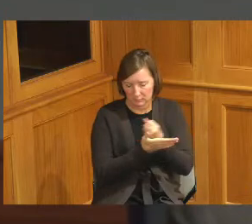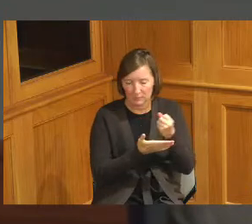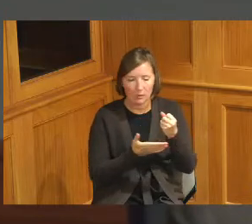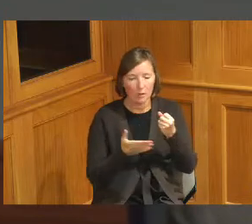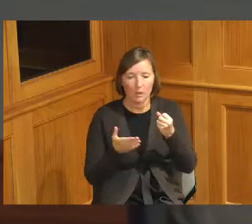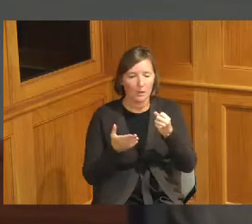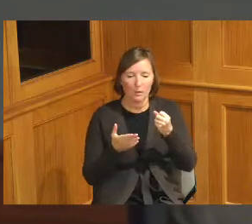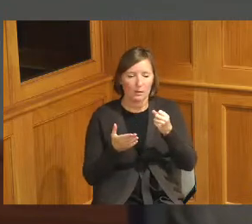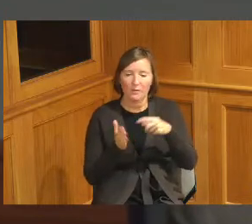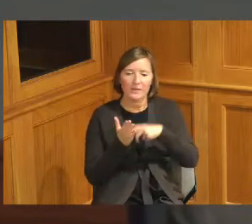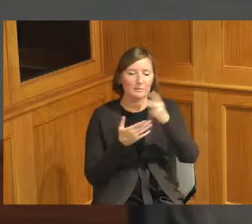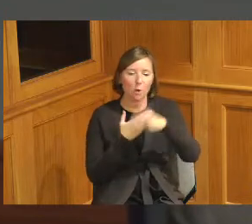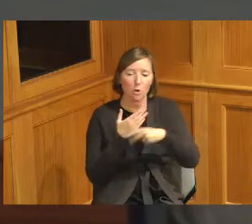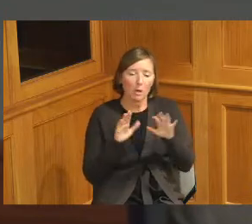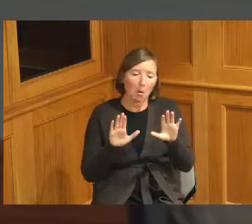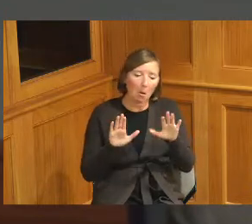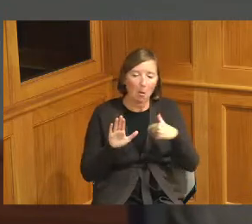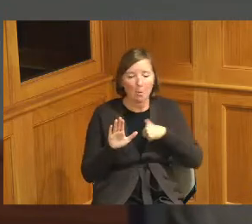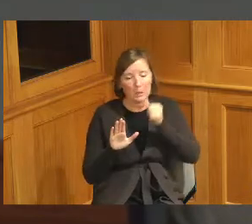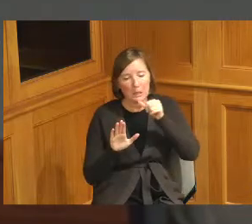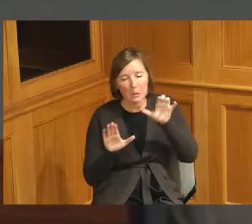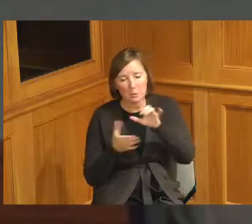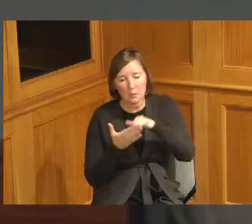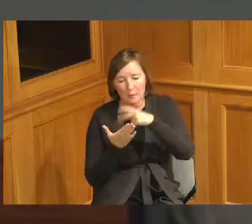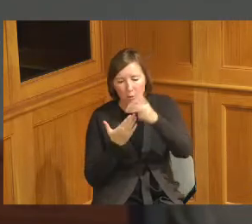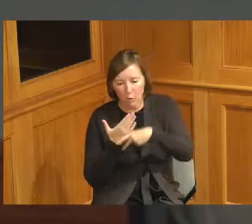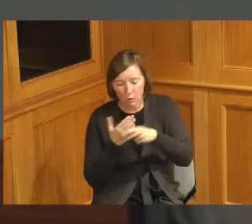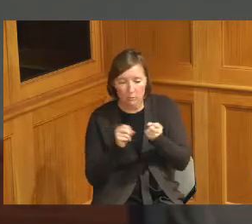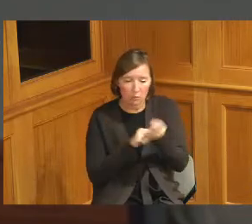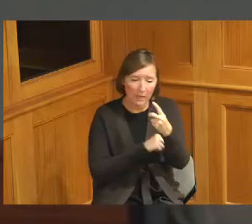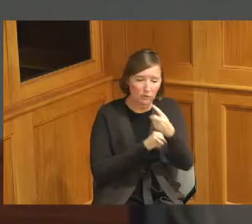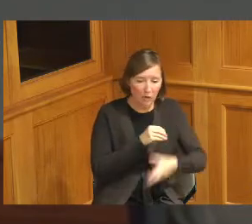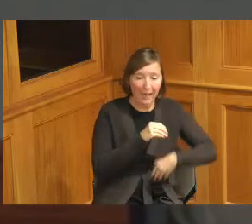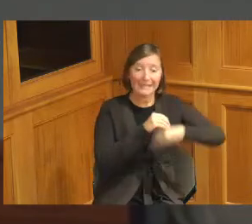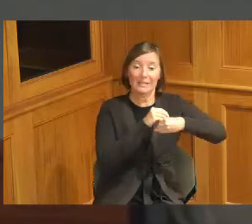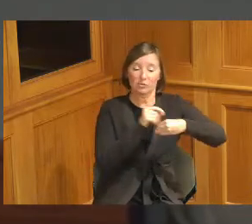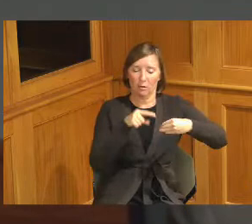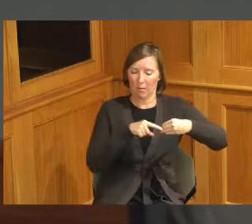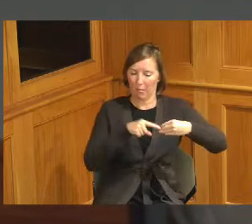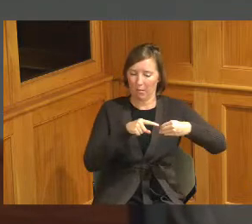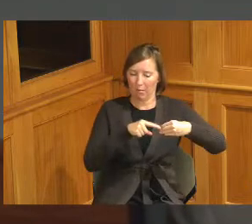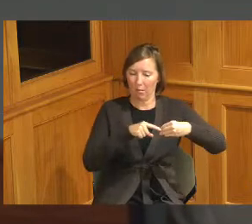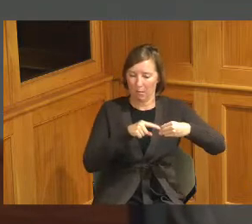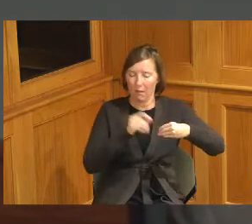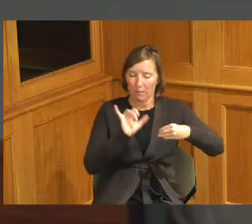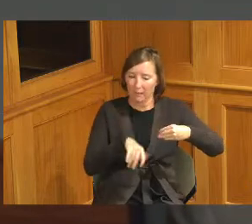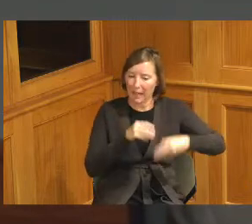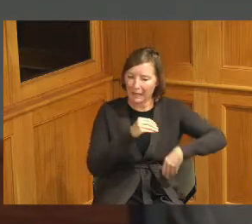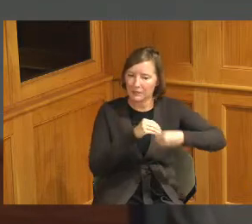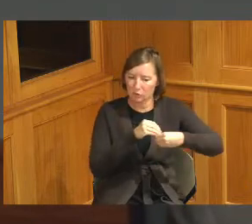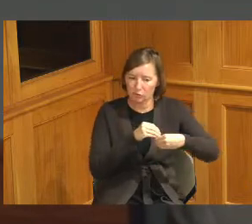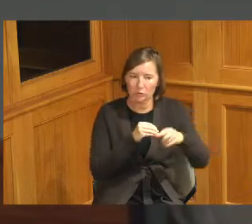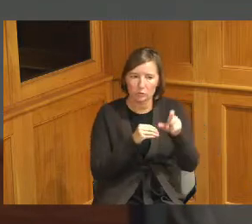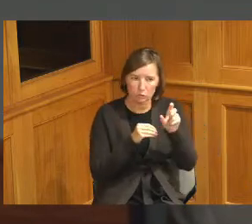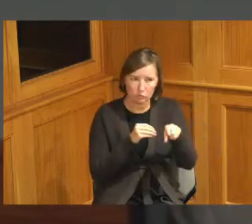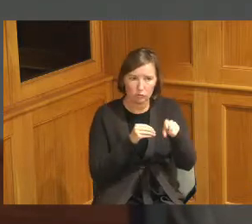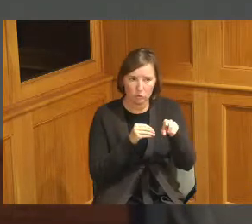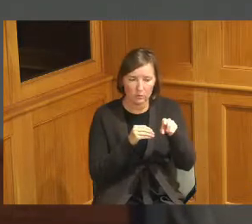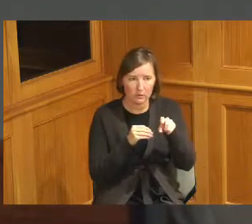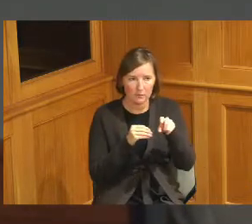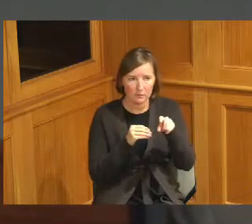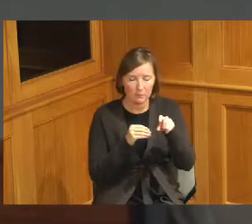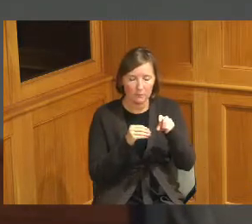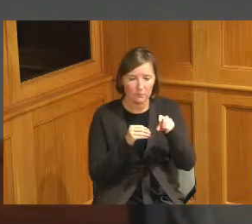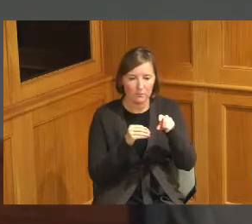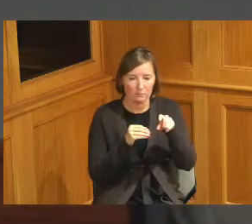didn't do a program this year, so we want to do something additional next year, I think that's something that probably should come through in terms of the